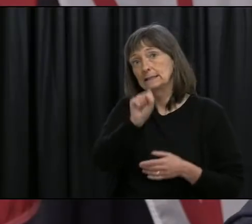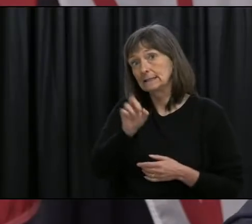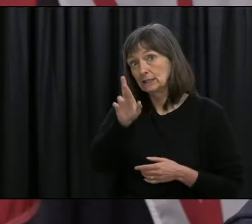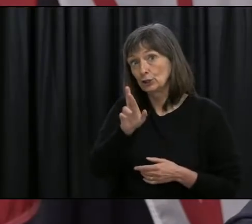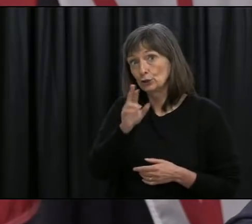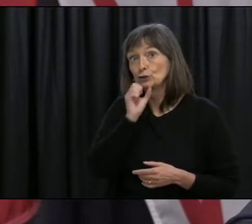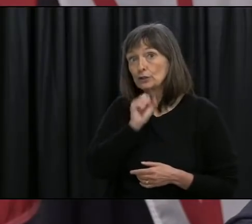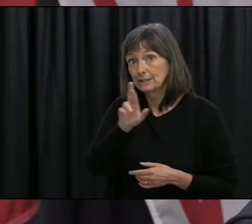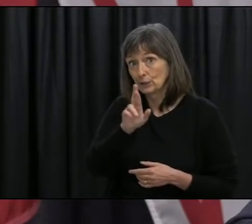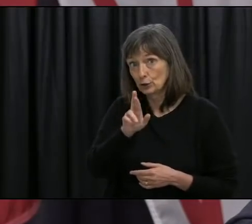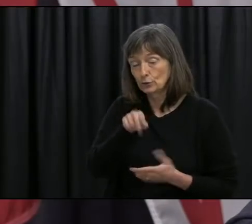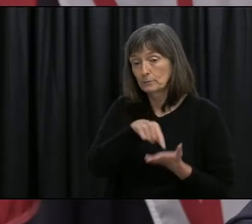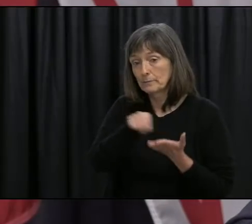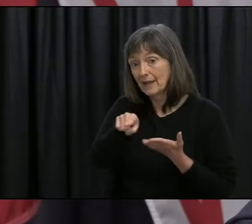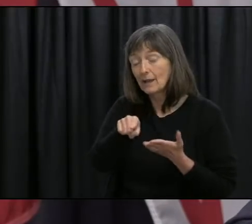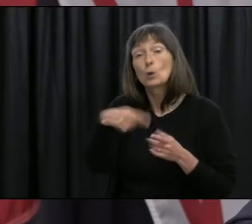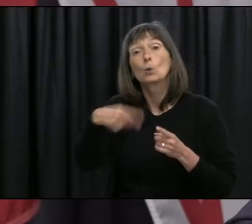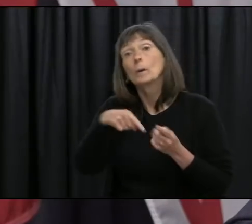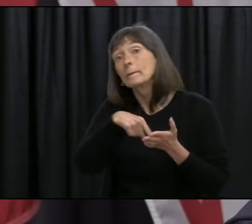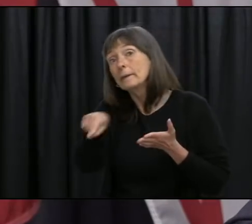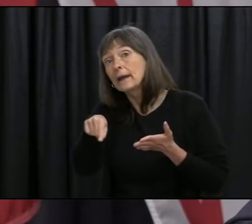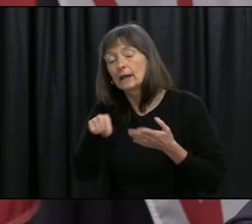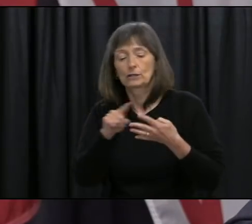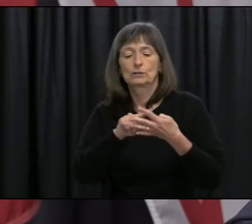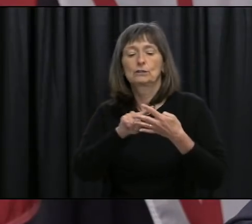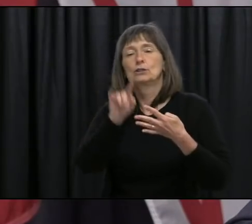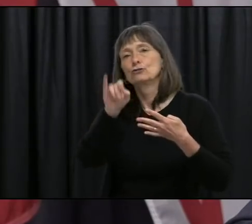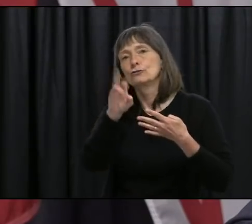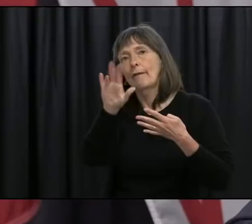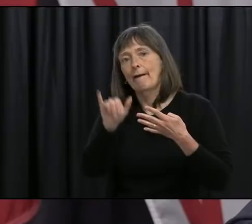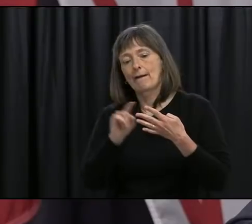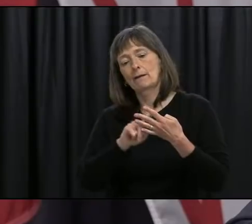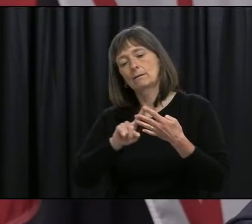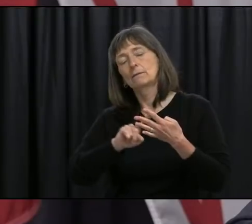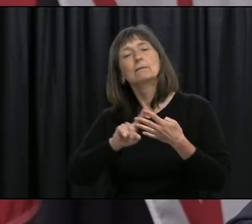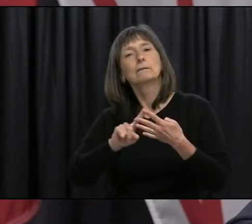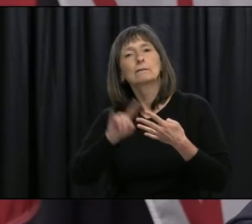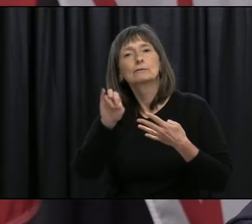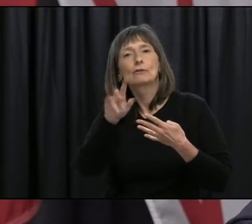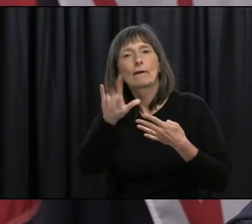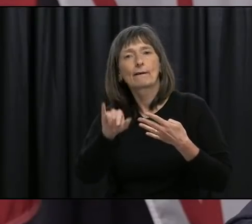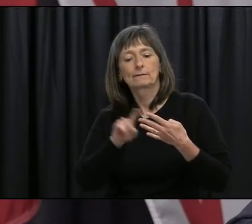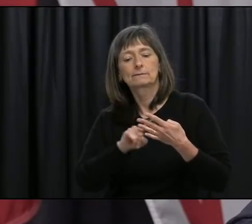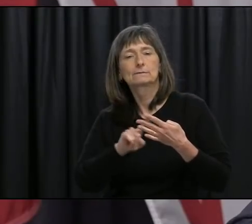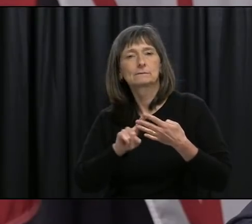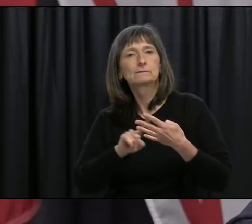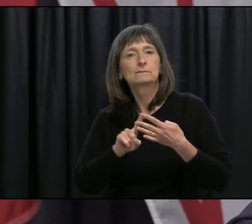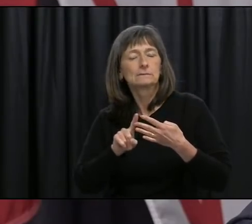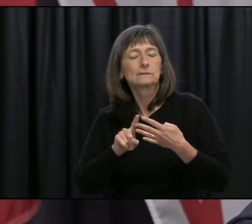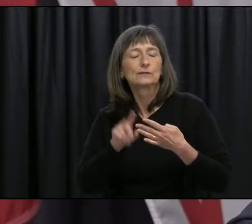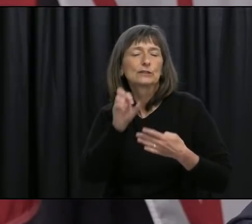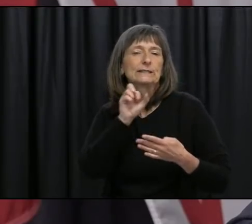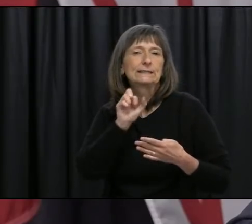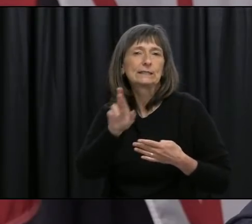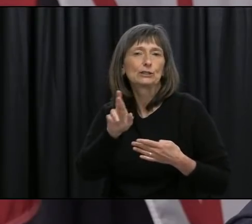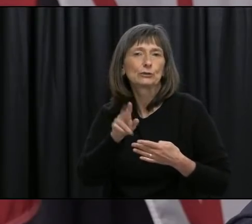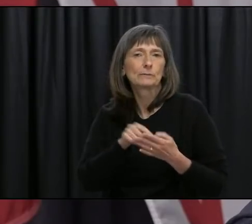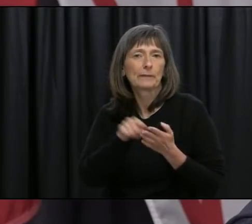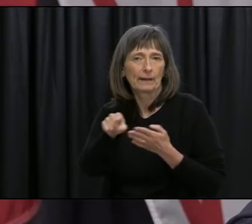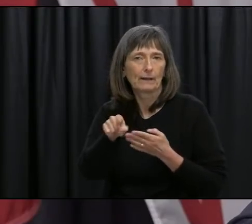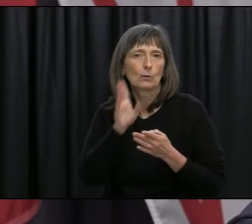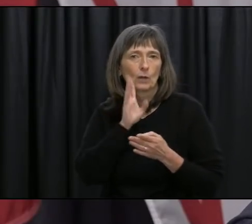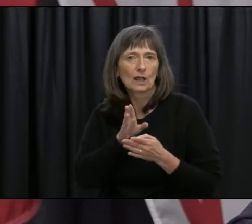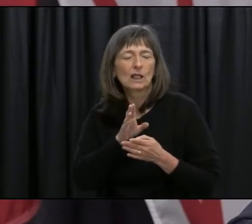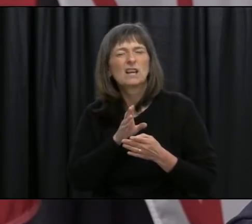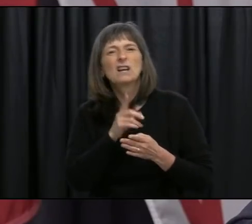payment will be available in early July. And just to clarify some of the I guess, comments and questions that we've been getting and what